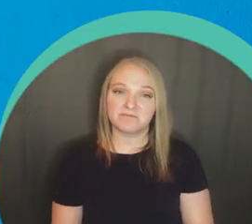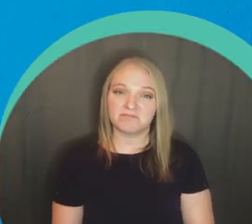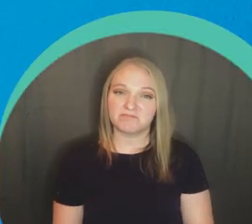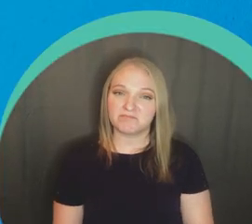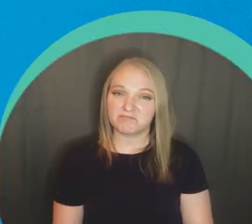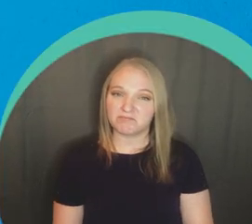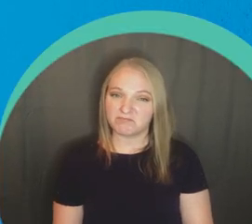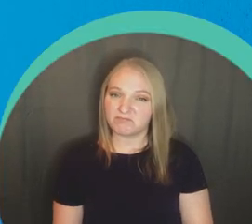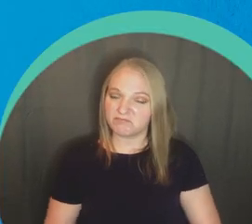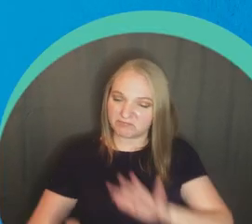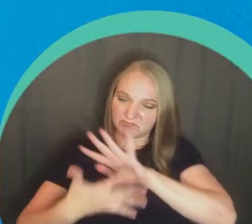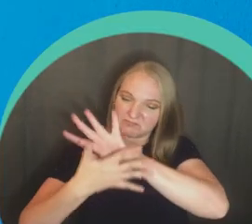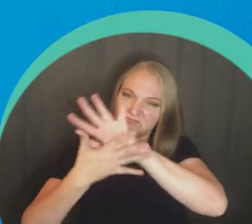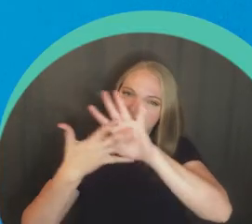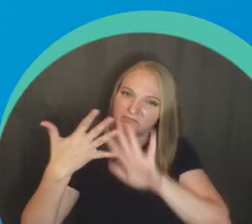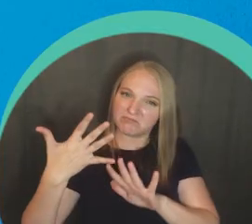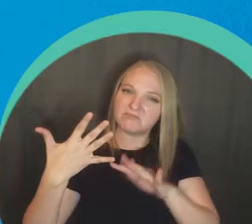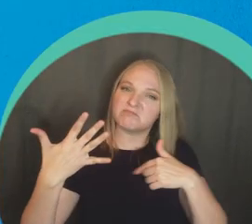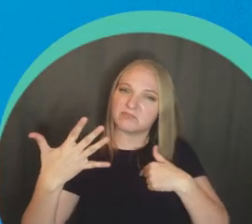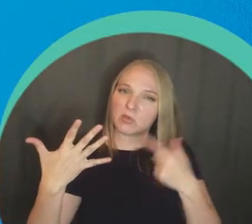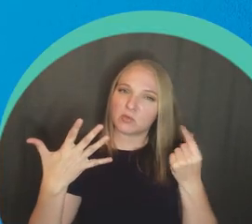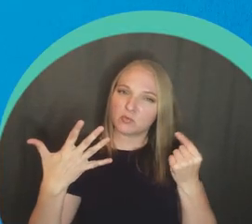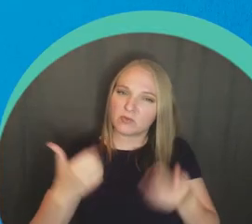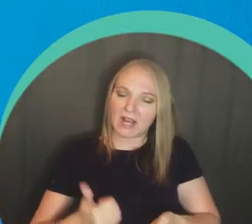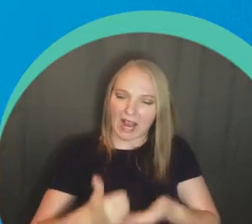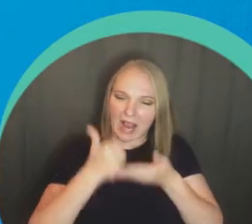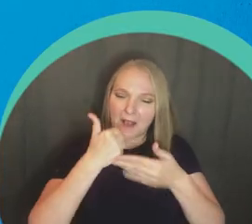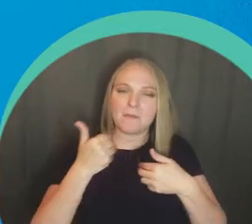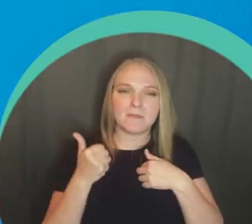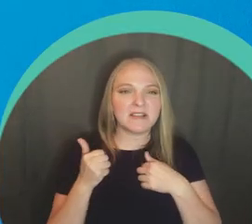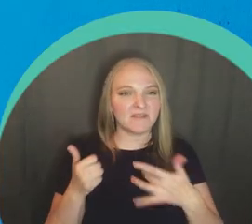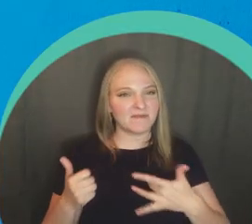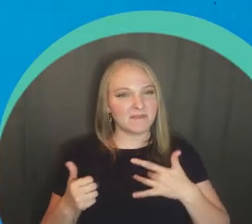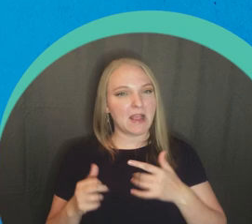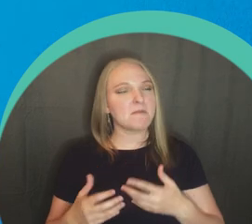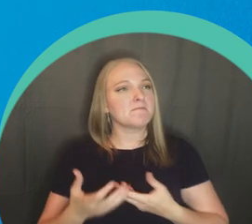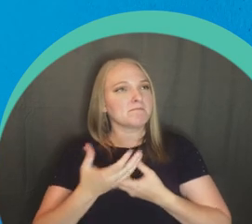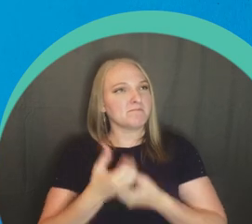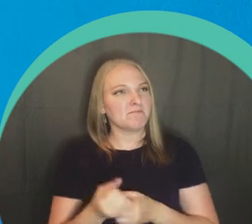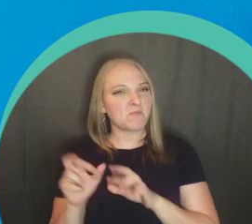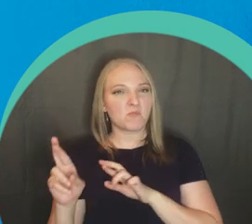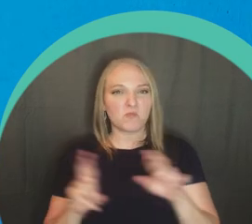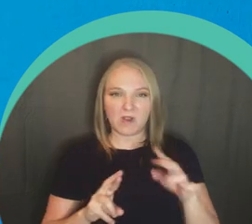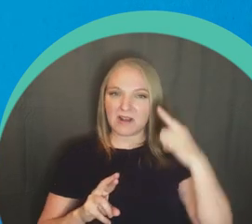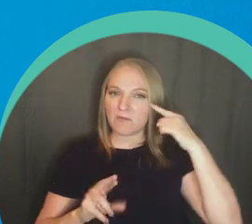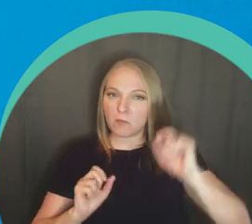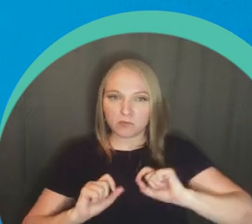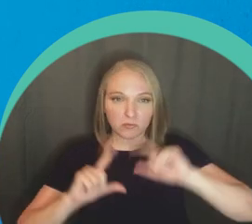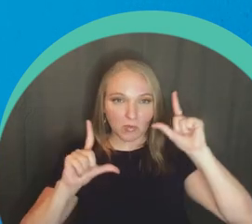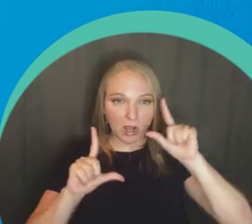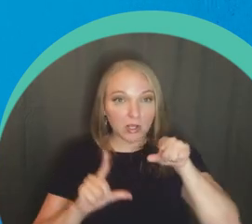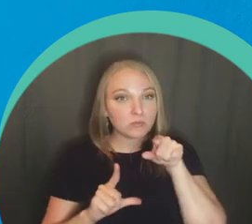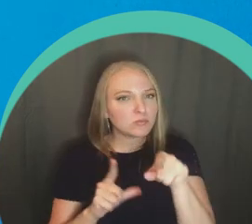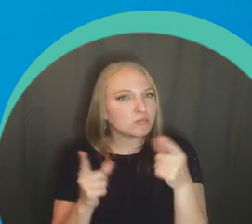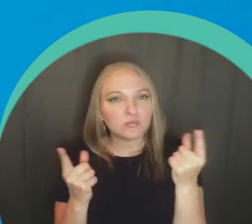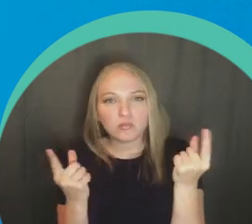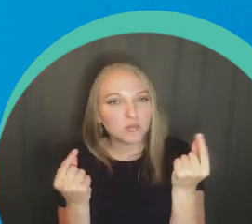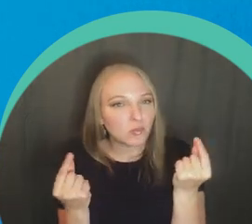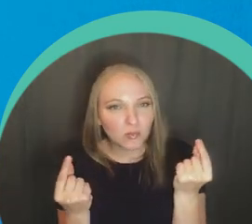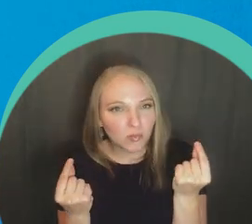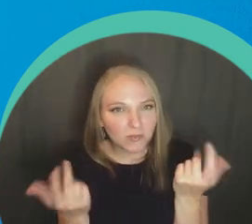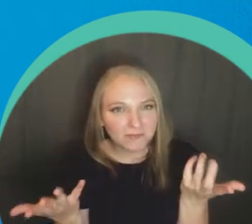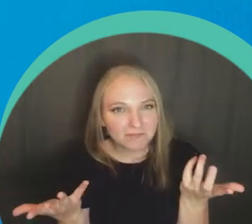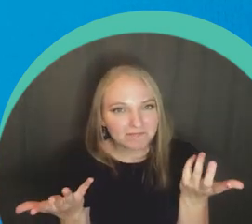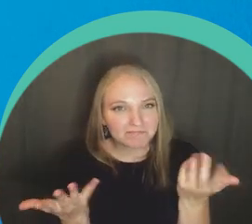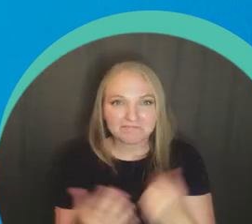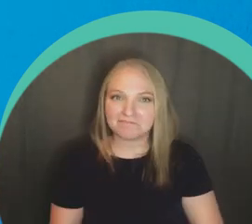Different things I do to help me prepare for my surprises. What do you do to prepare for your surprises?